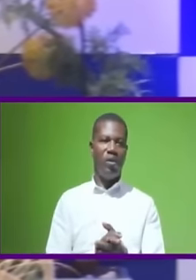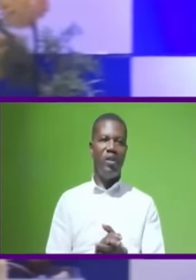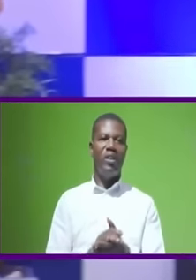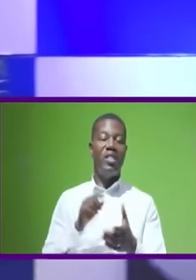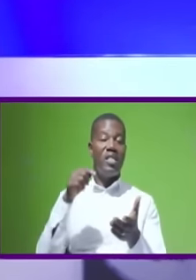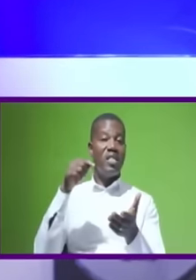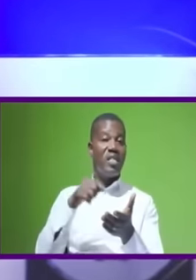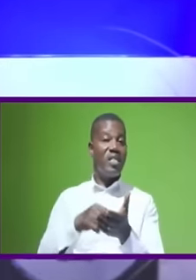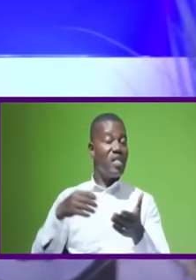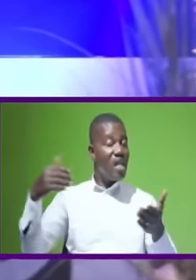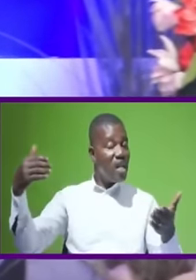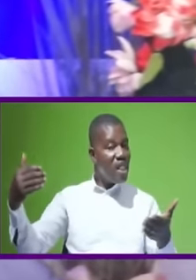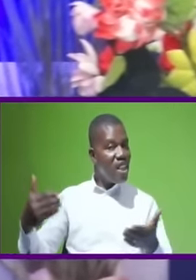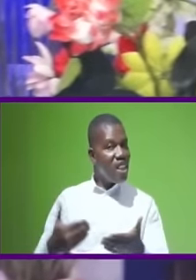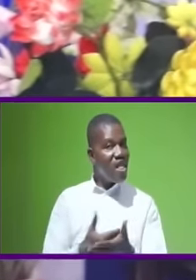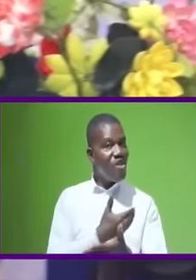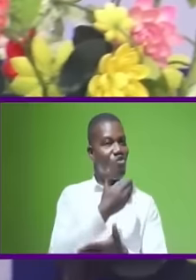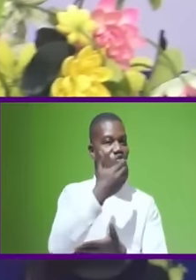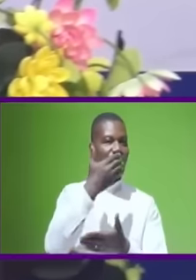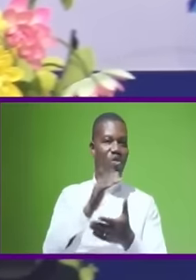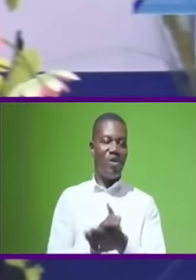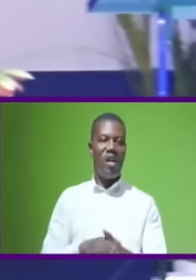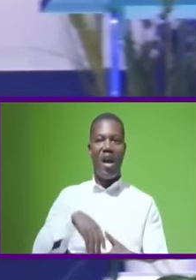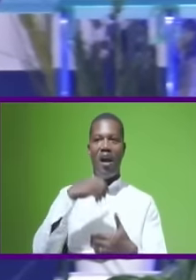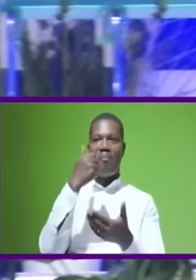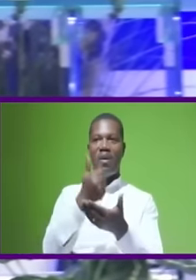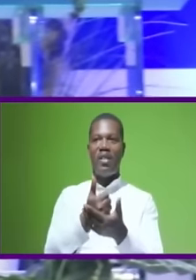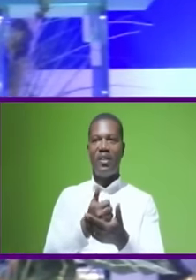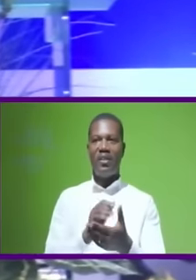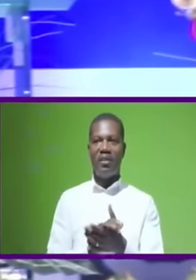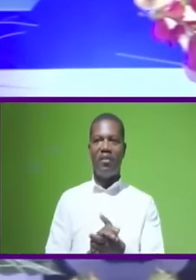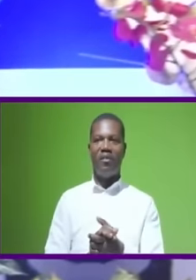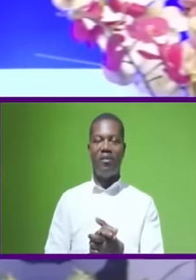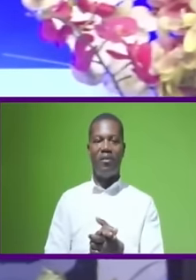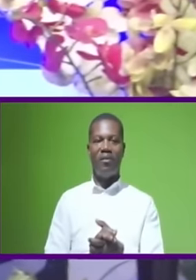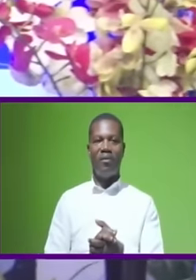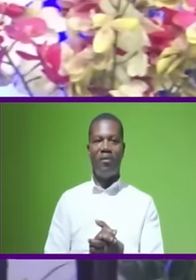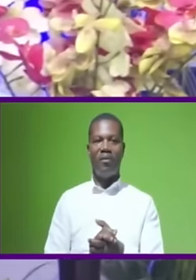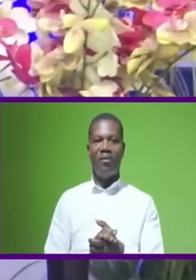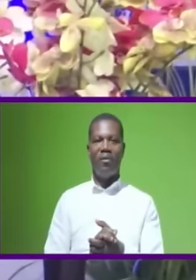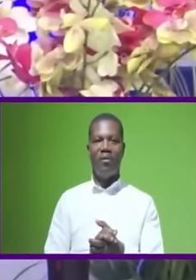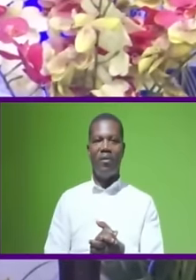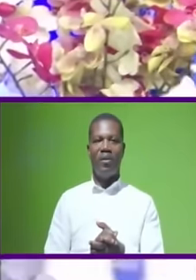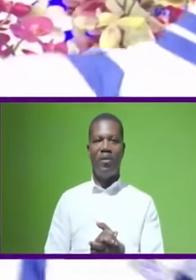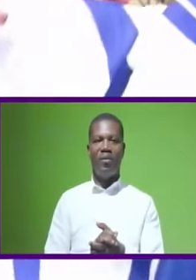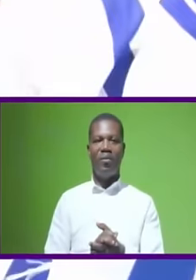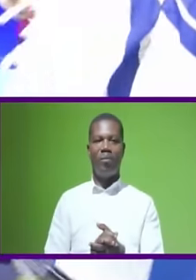brand new. For this is brand new. Amen. Amen.